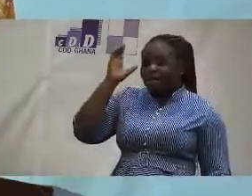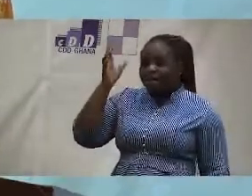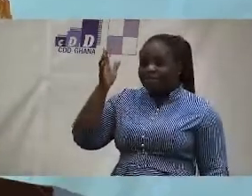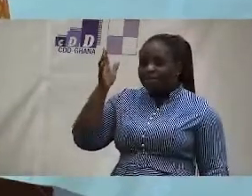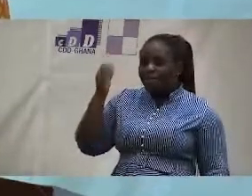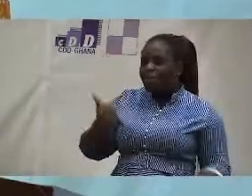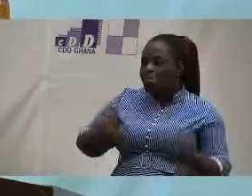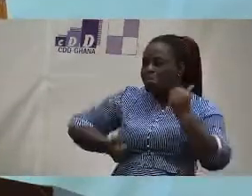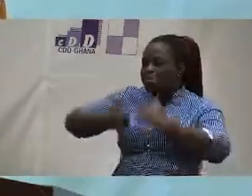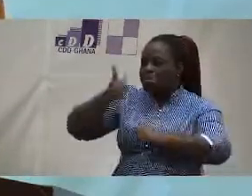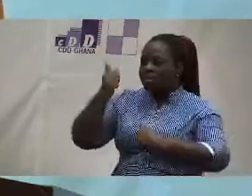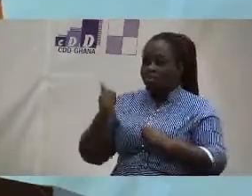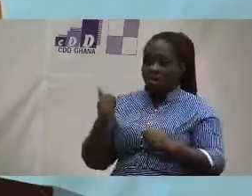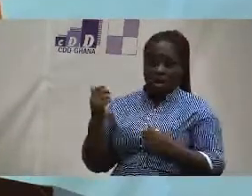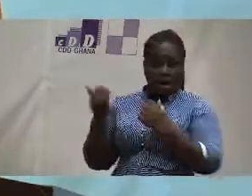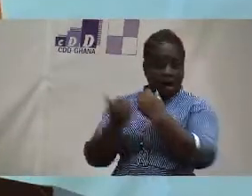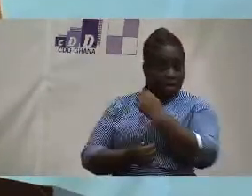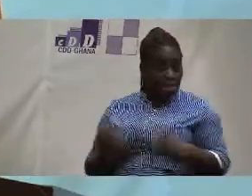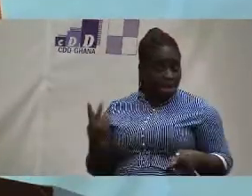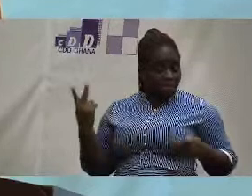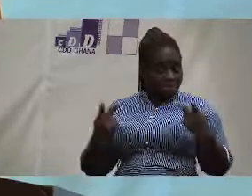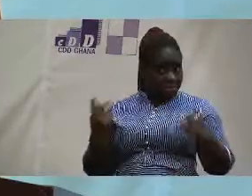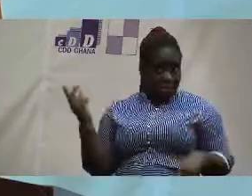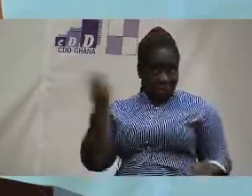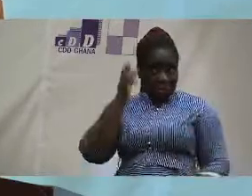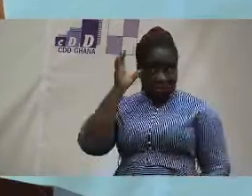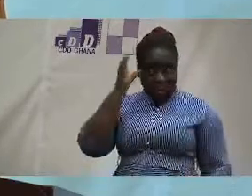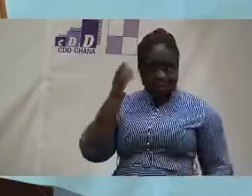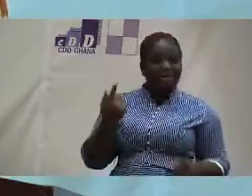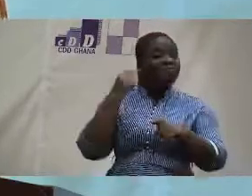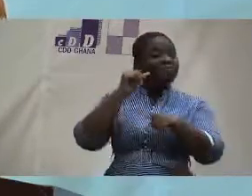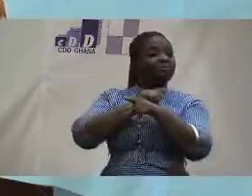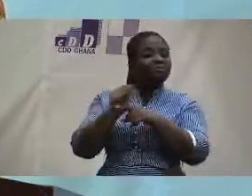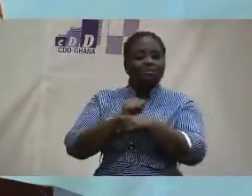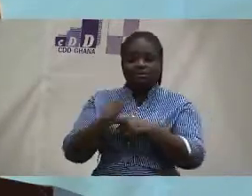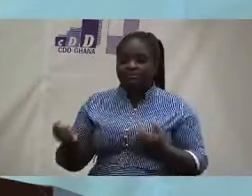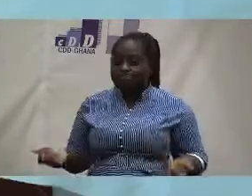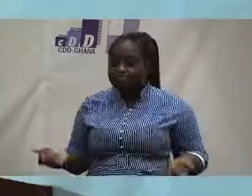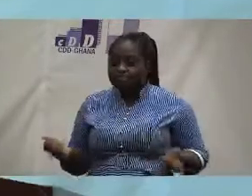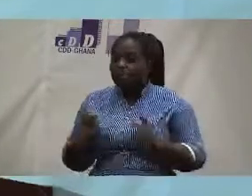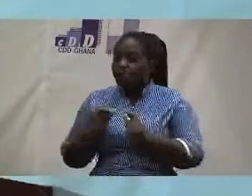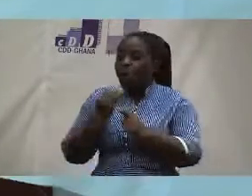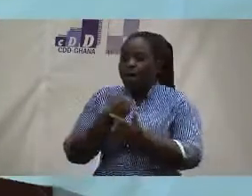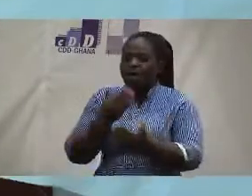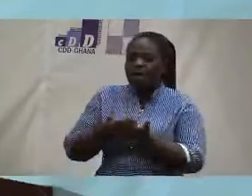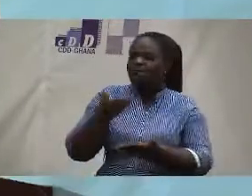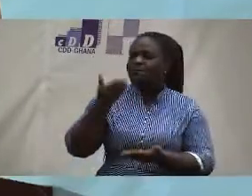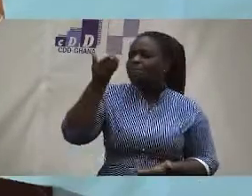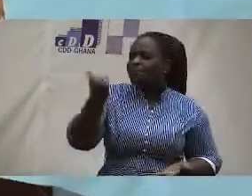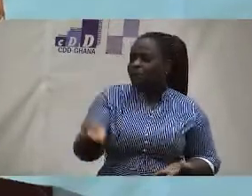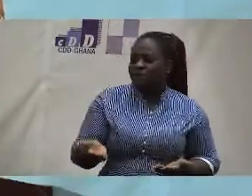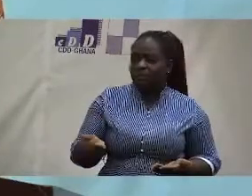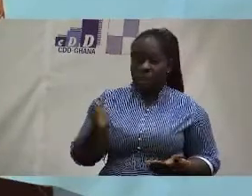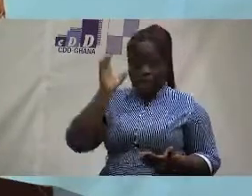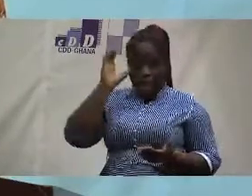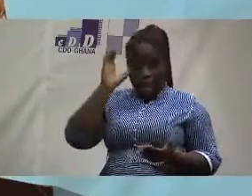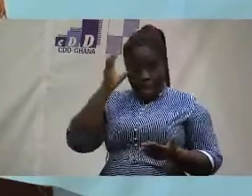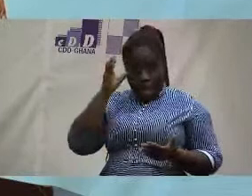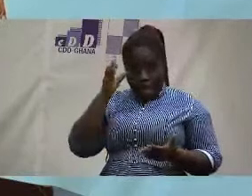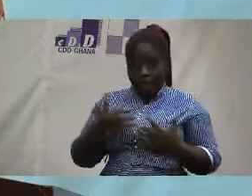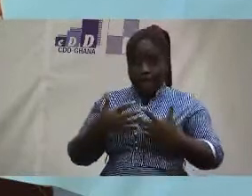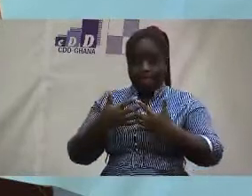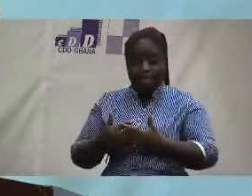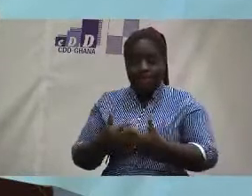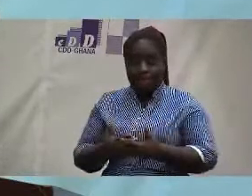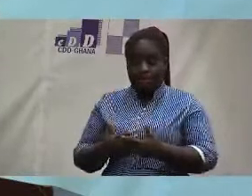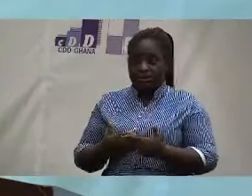our countries have either visited China for training, or they have procured equipment from China,